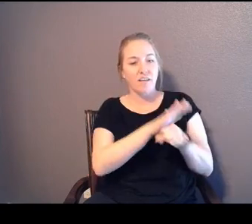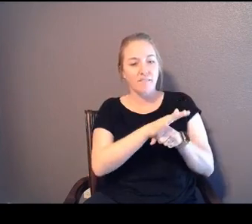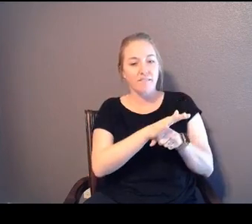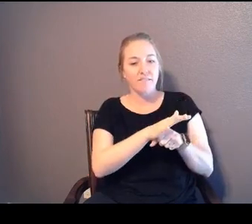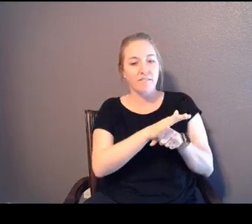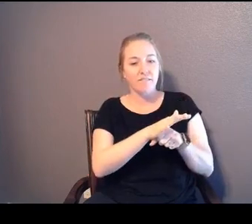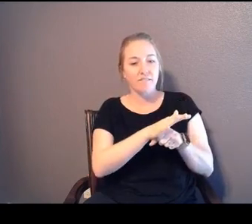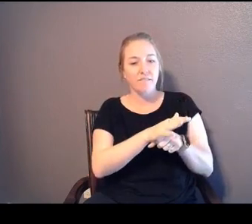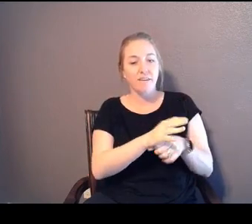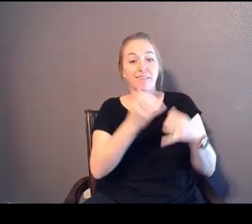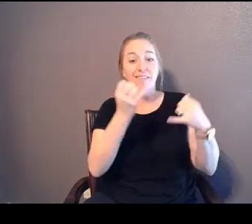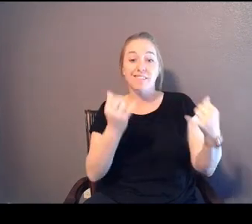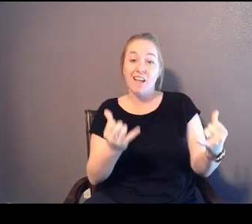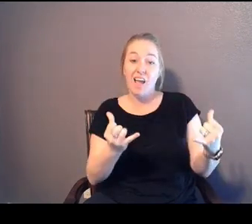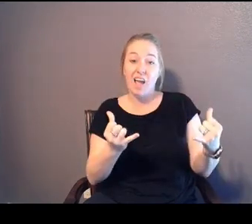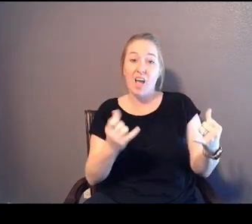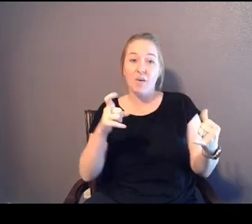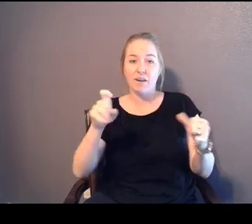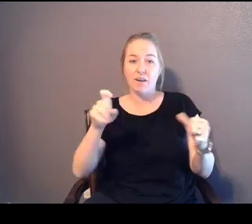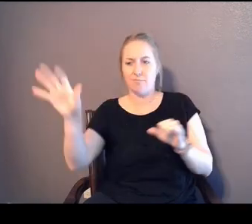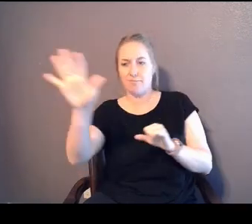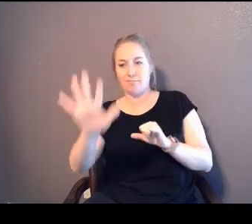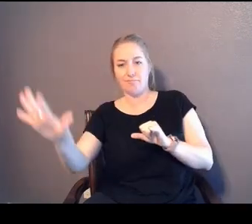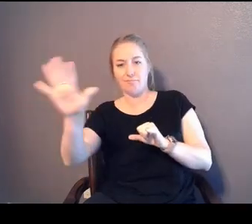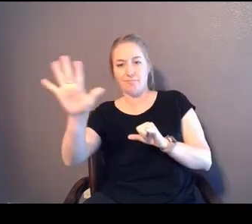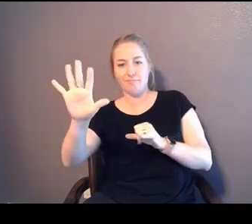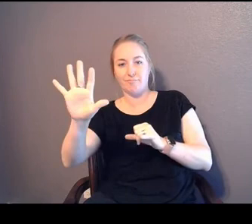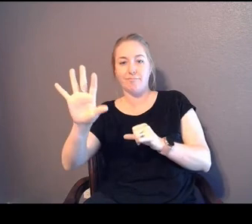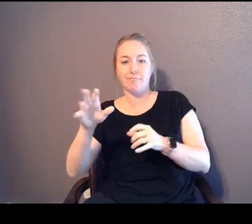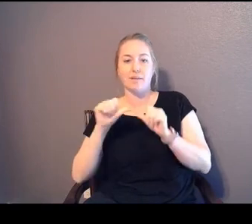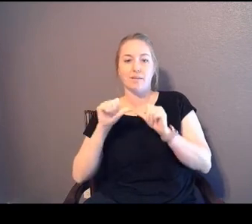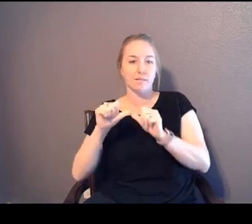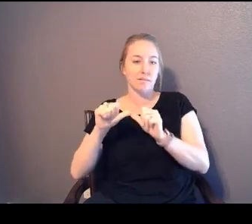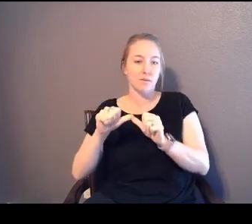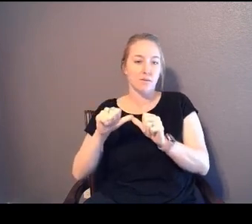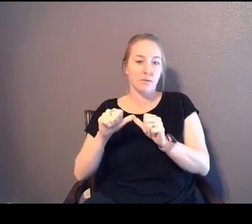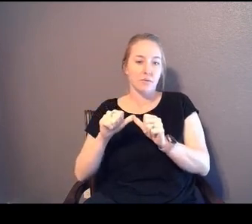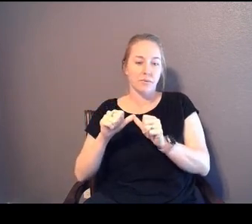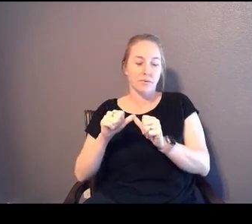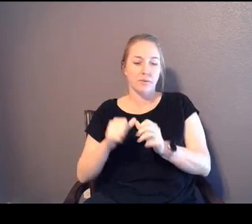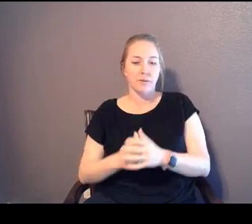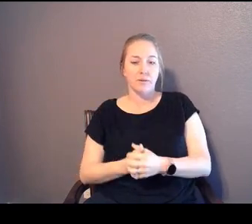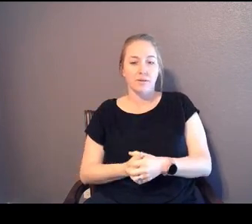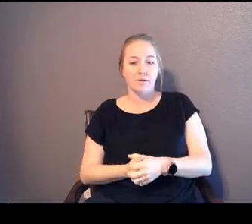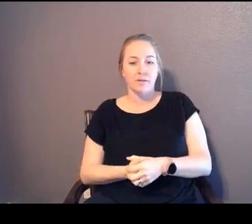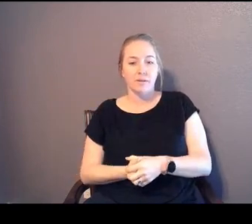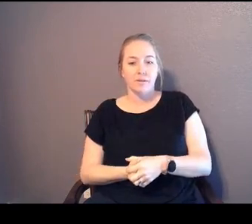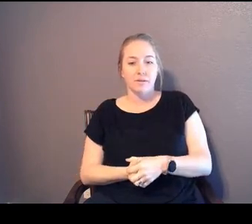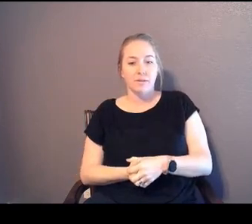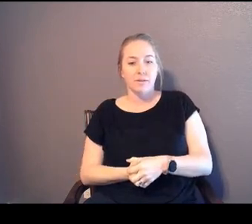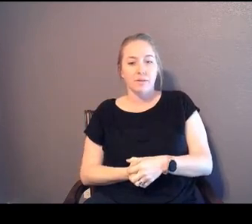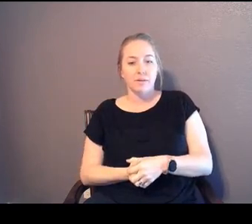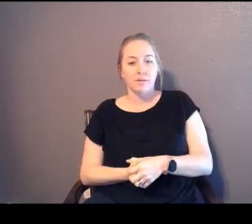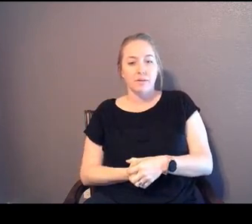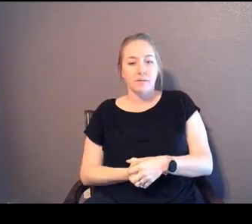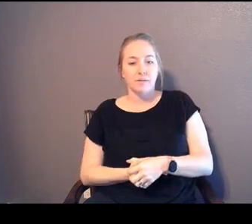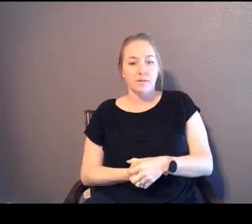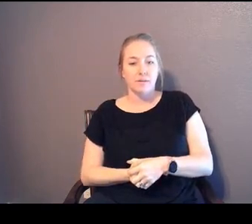going on over here. So let's take a look at some of these guys. Okay. I